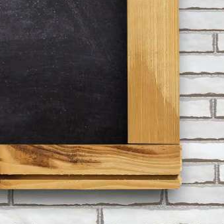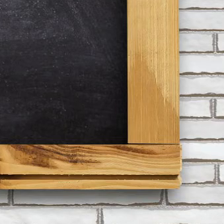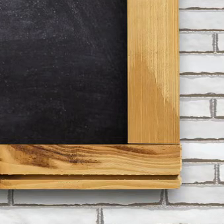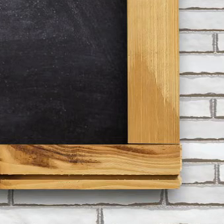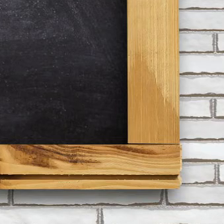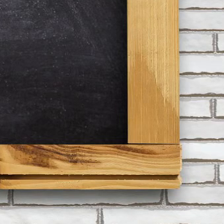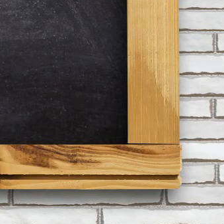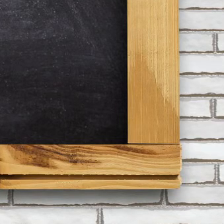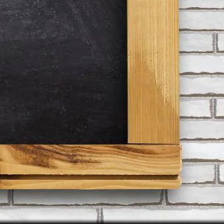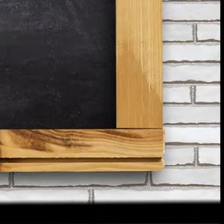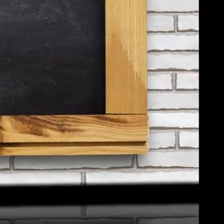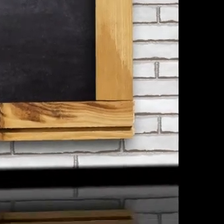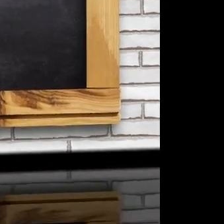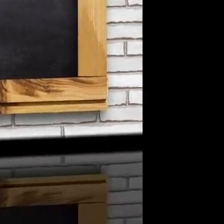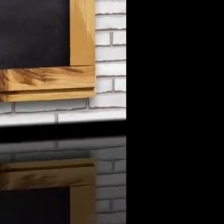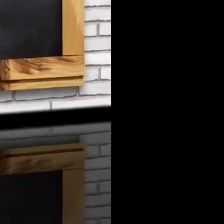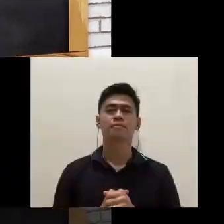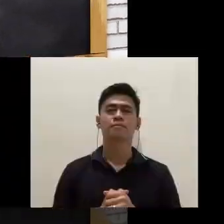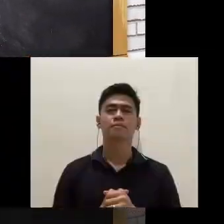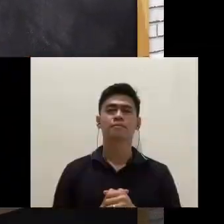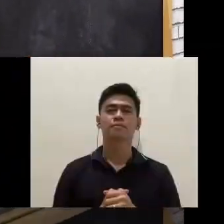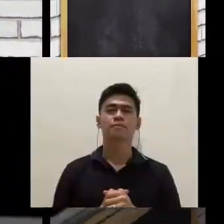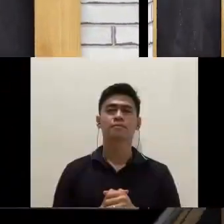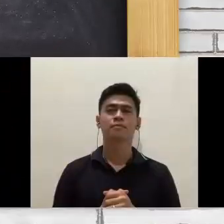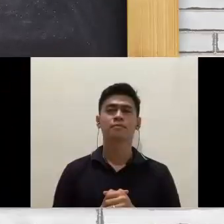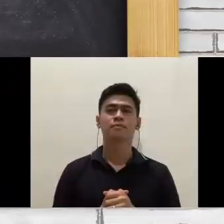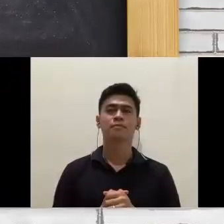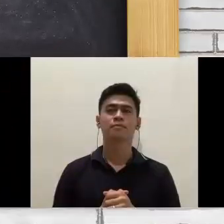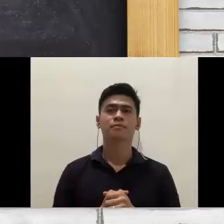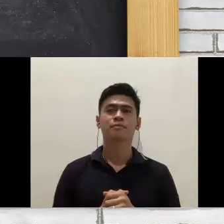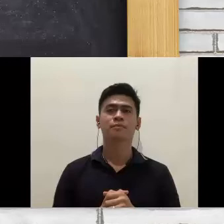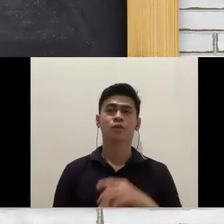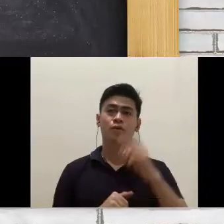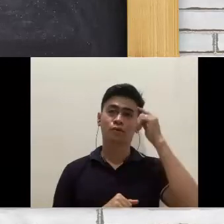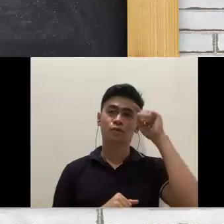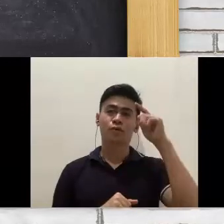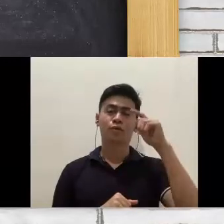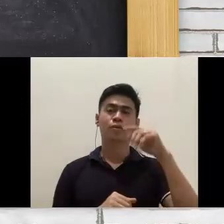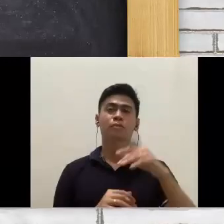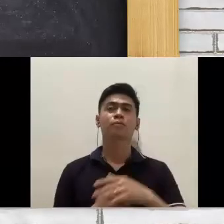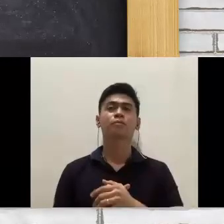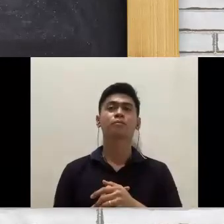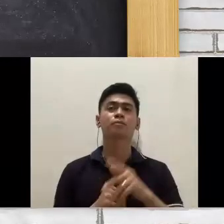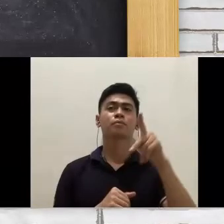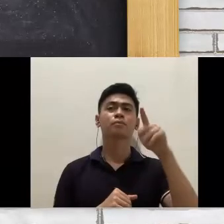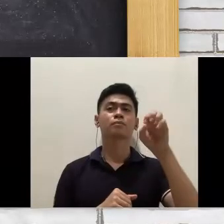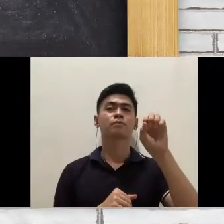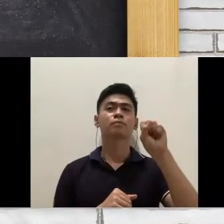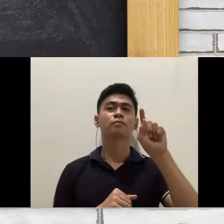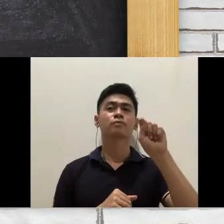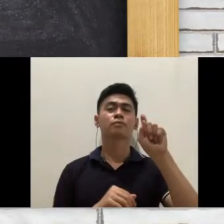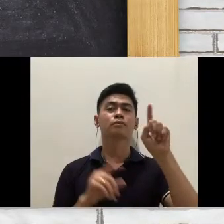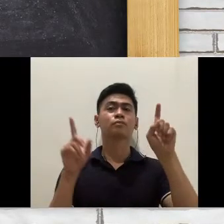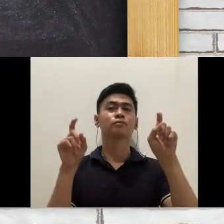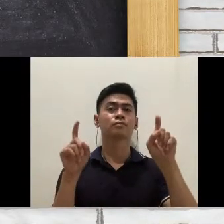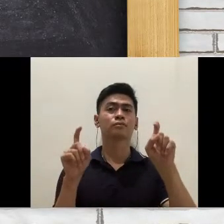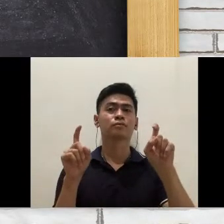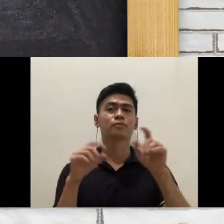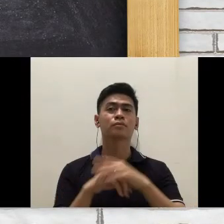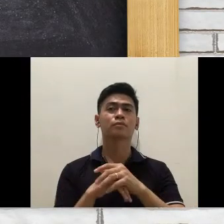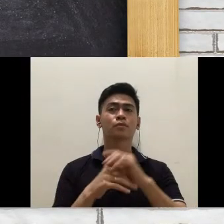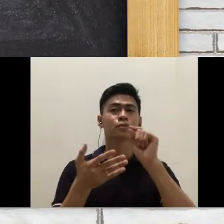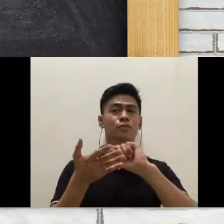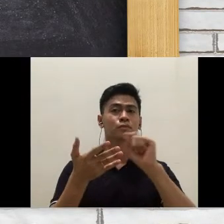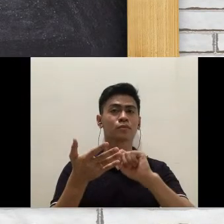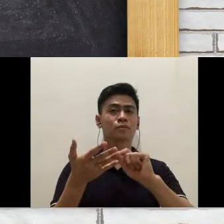for post-test questions, write true if the statement is correct or false if the statement is wrong.